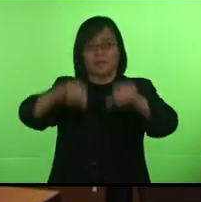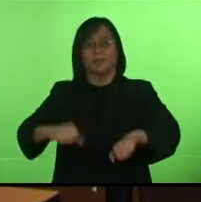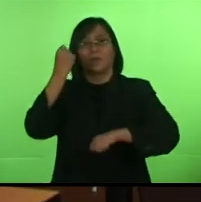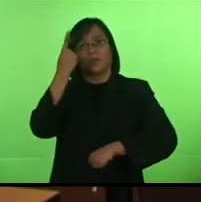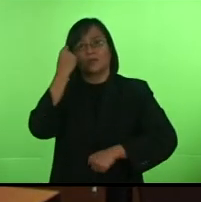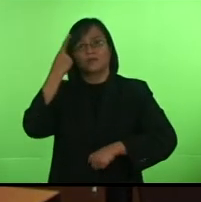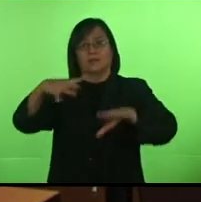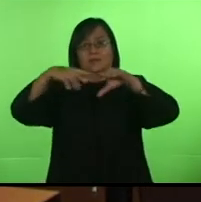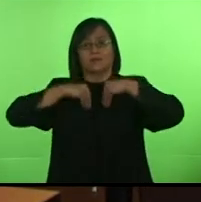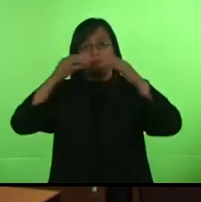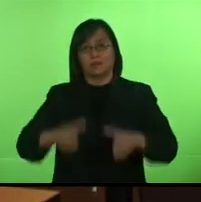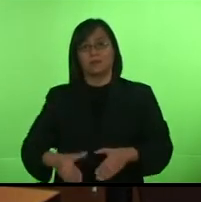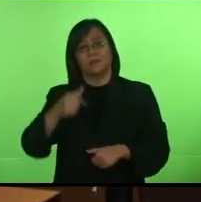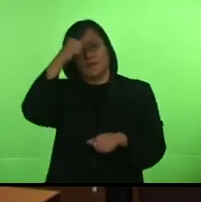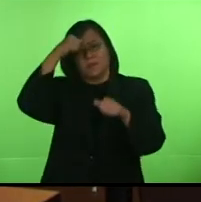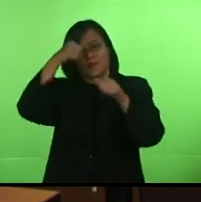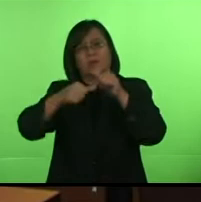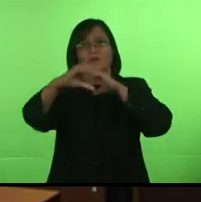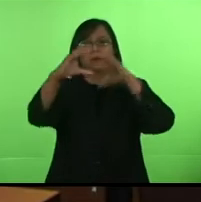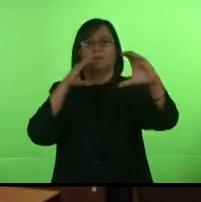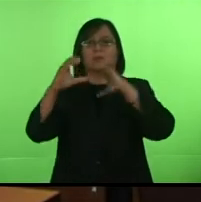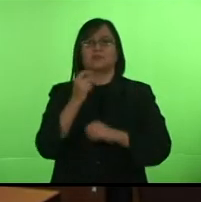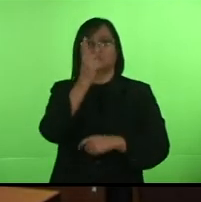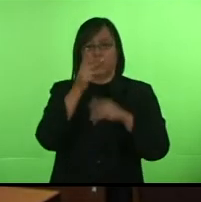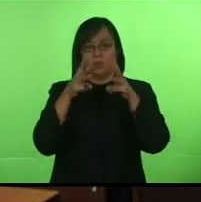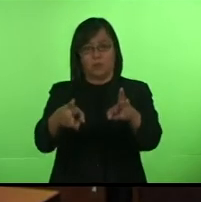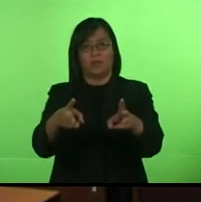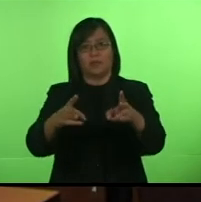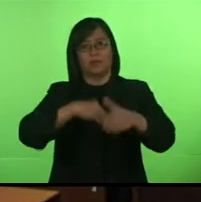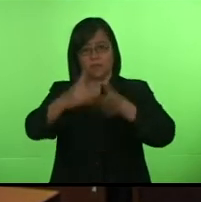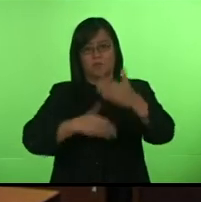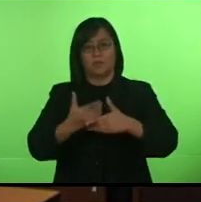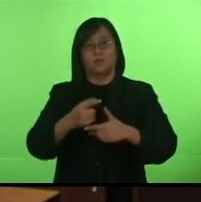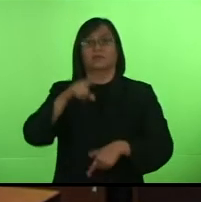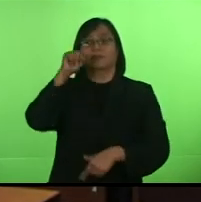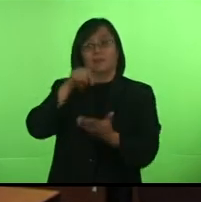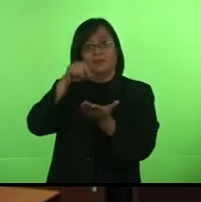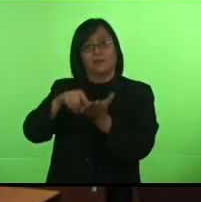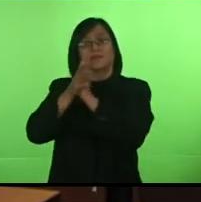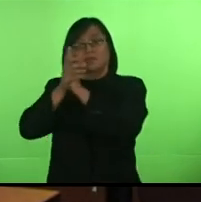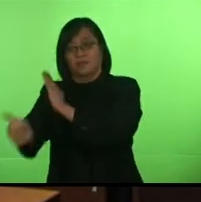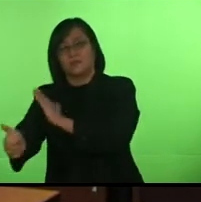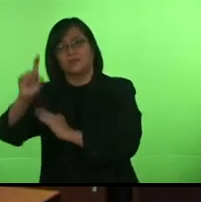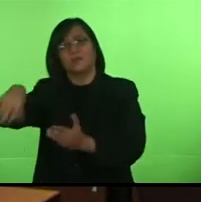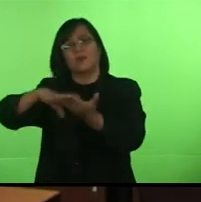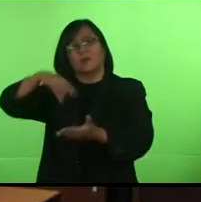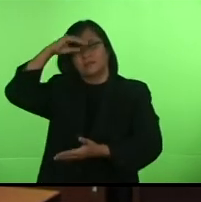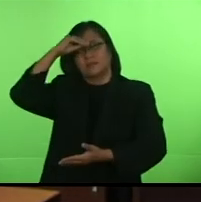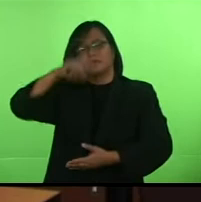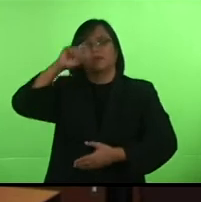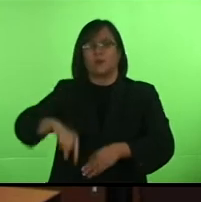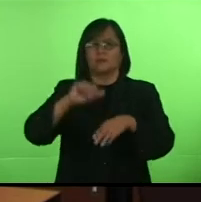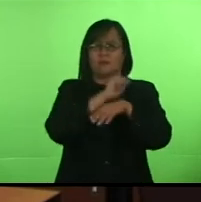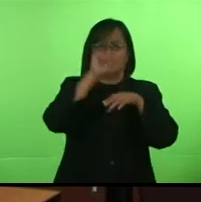by the receiver. So remember that communication is a two-way process, and it is a skill to be learned and